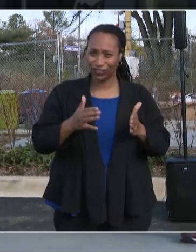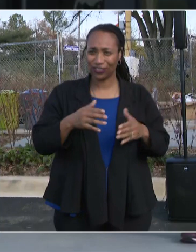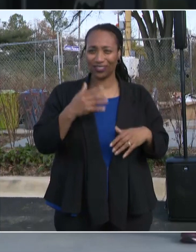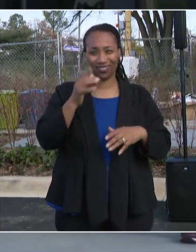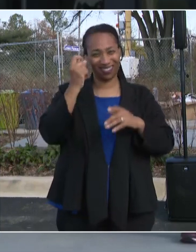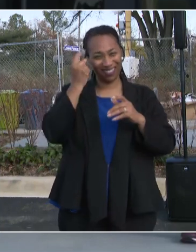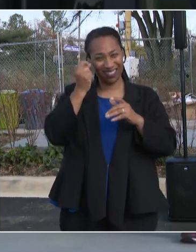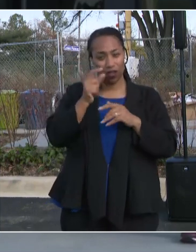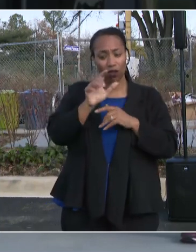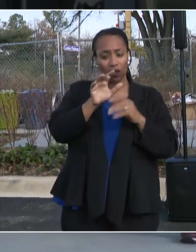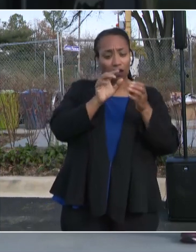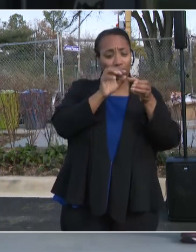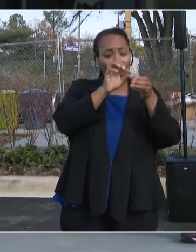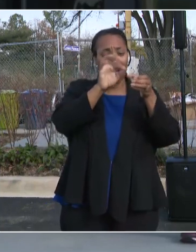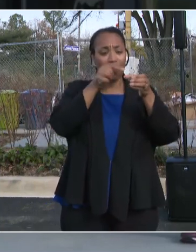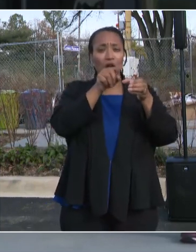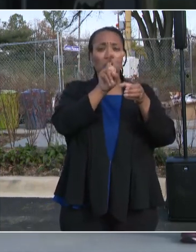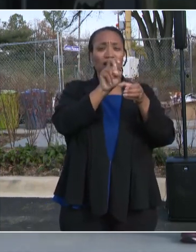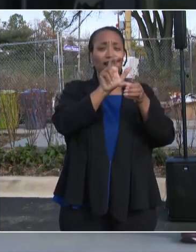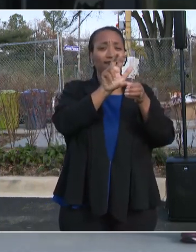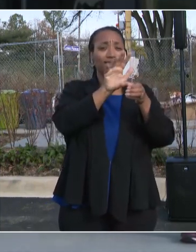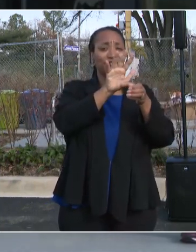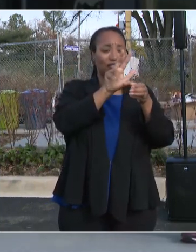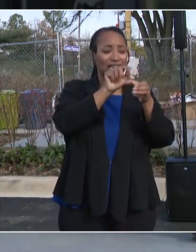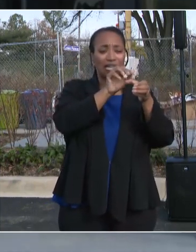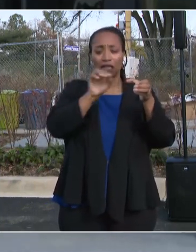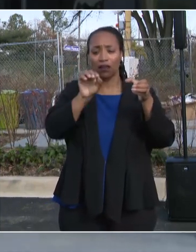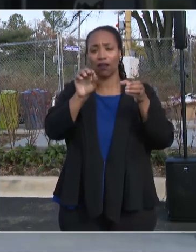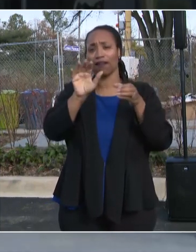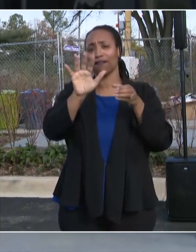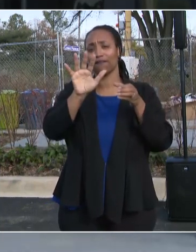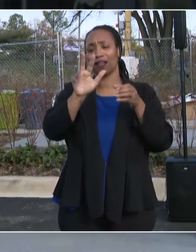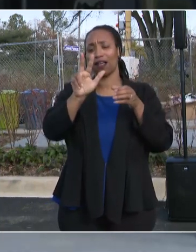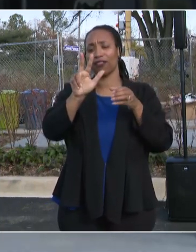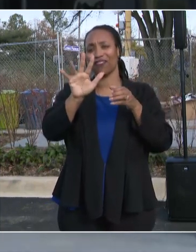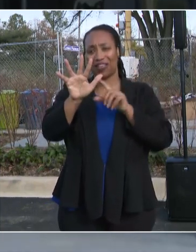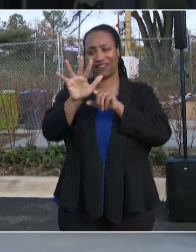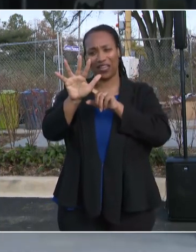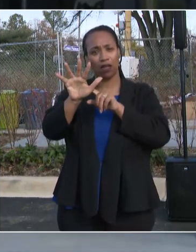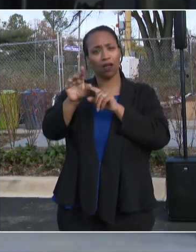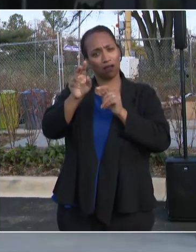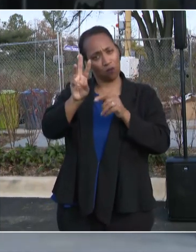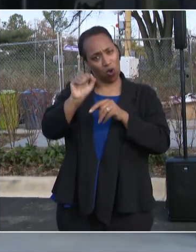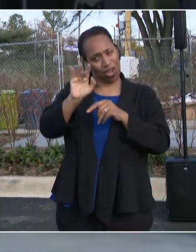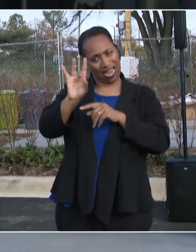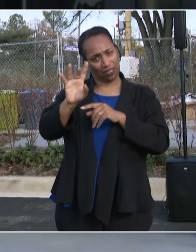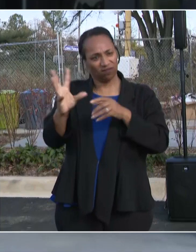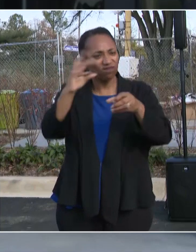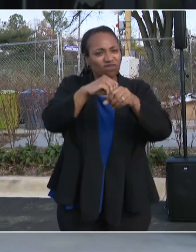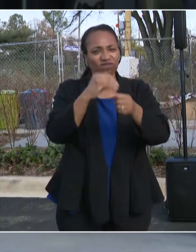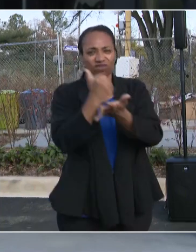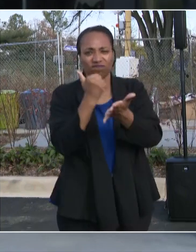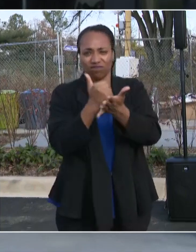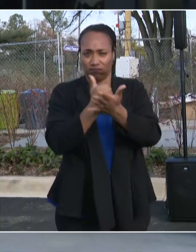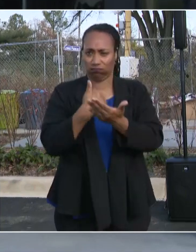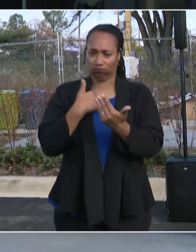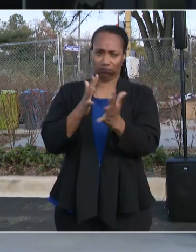the infrastructure jobs so far at this site have been filled by D.C. residents. And